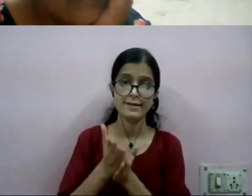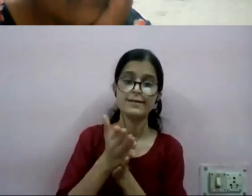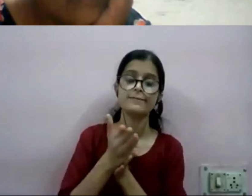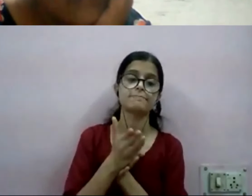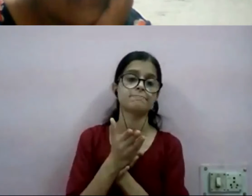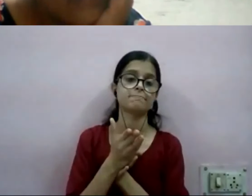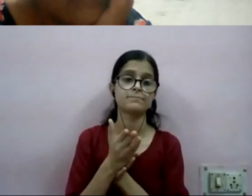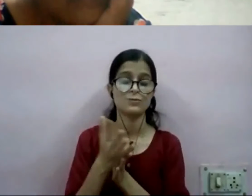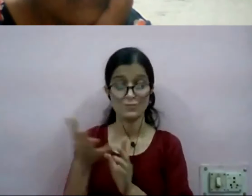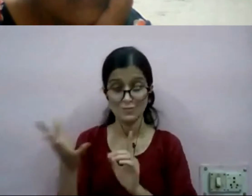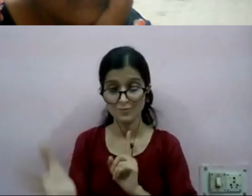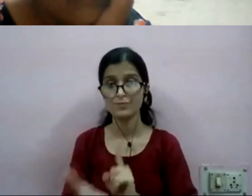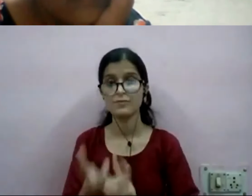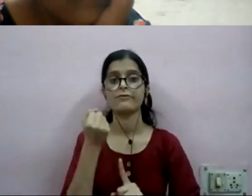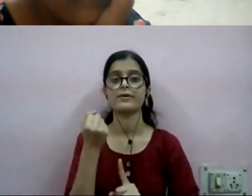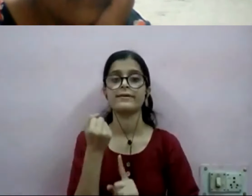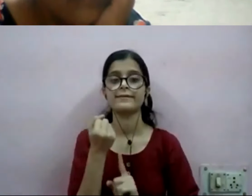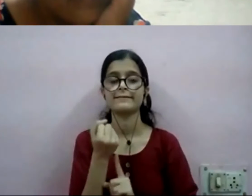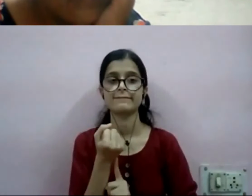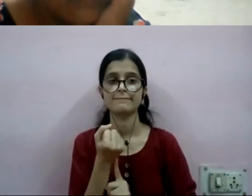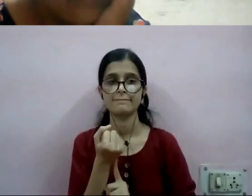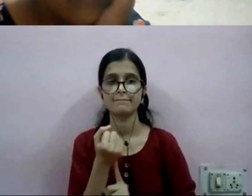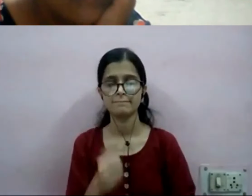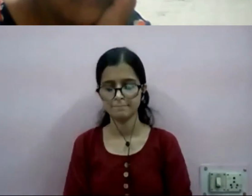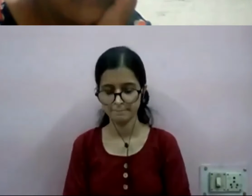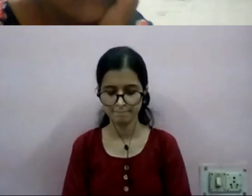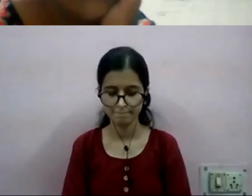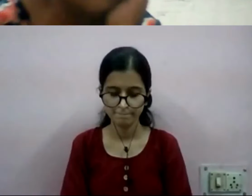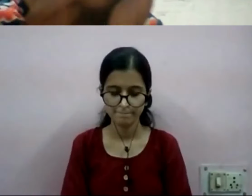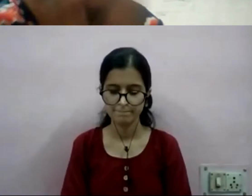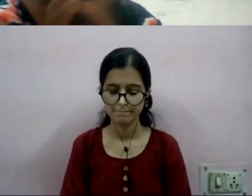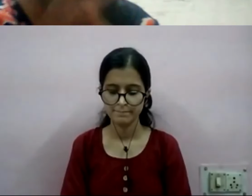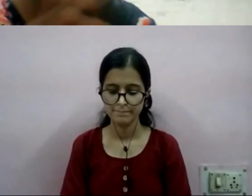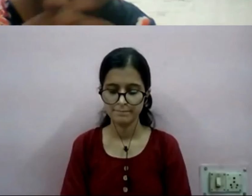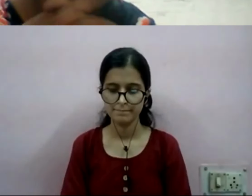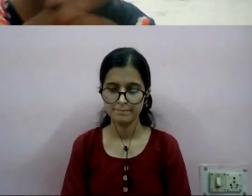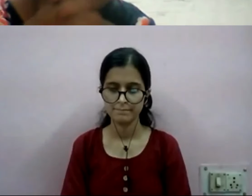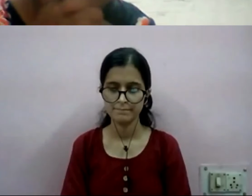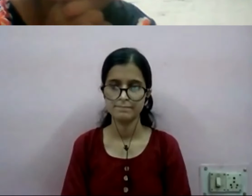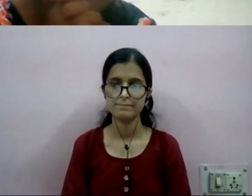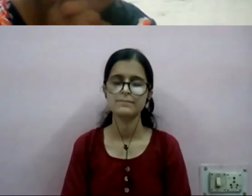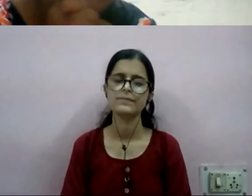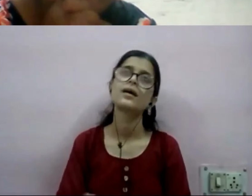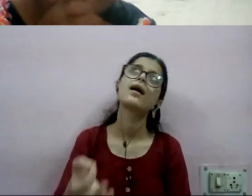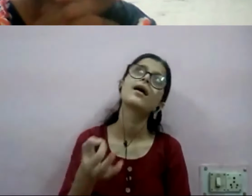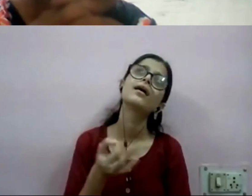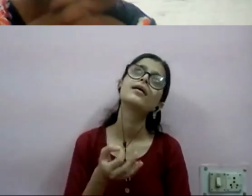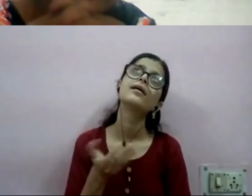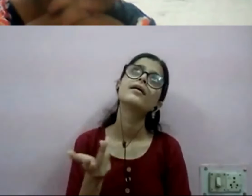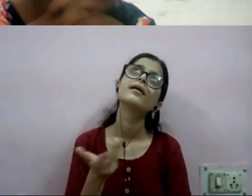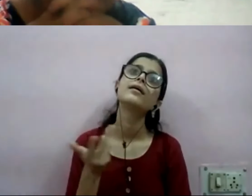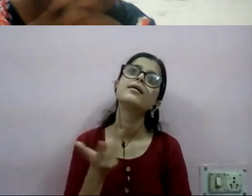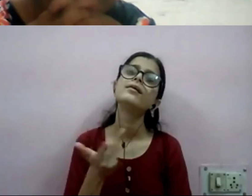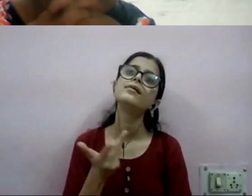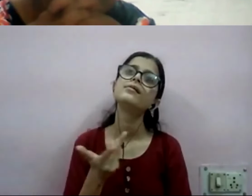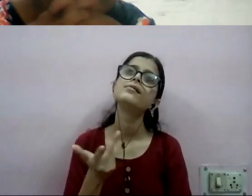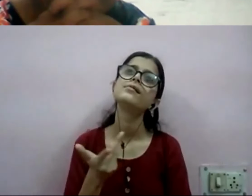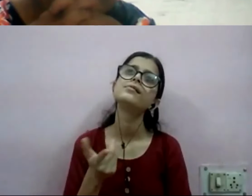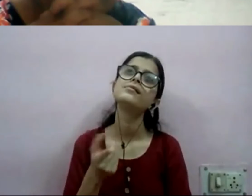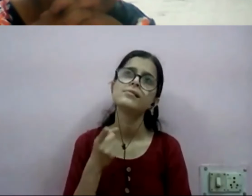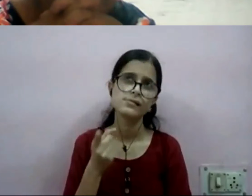to find what you are asking, because the moment you